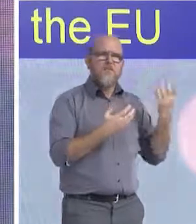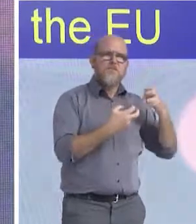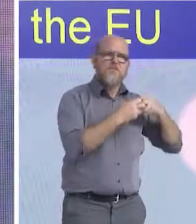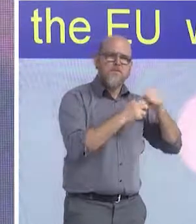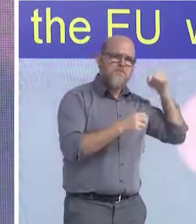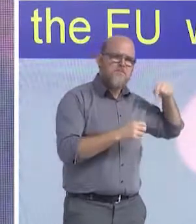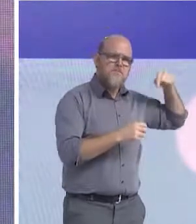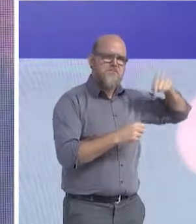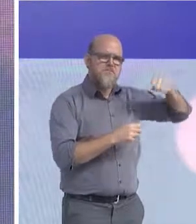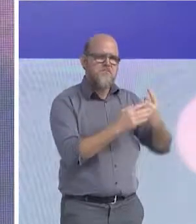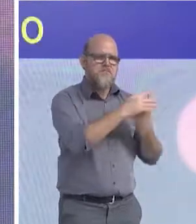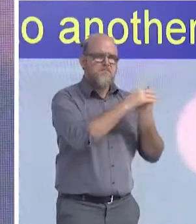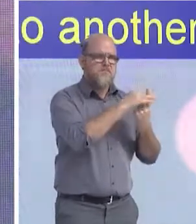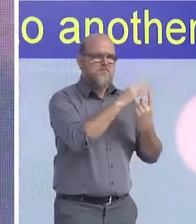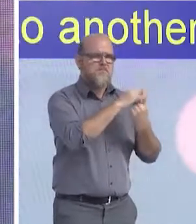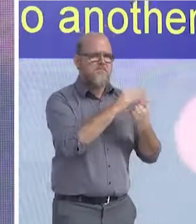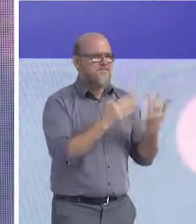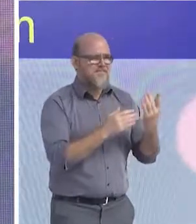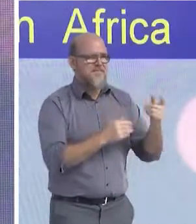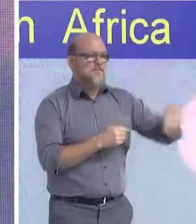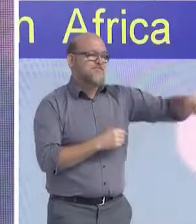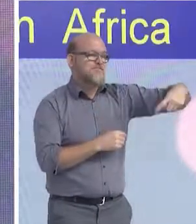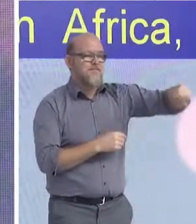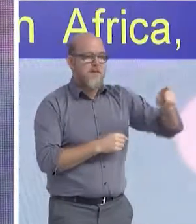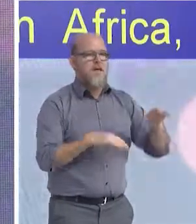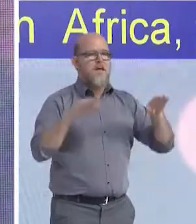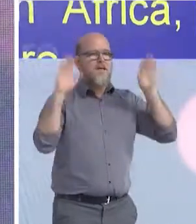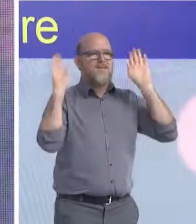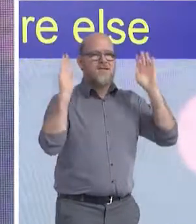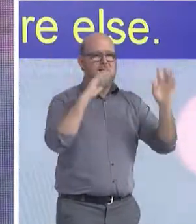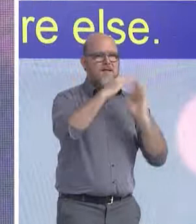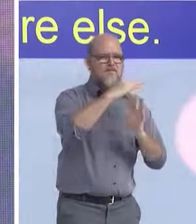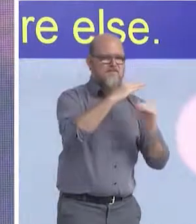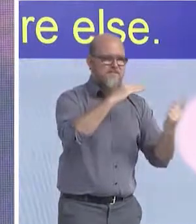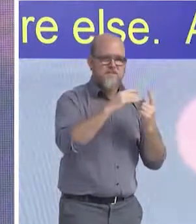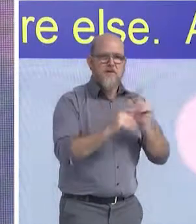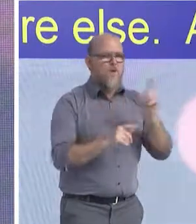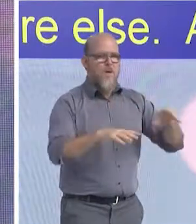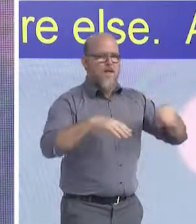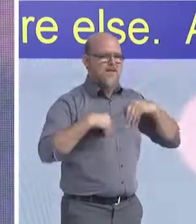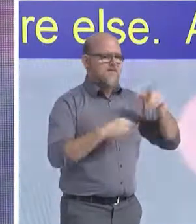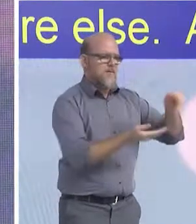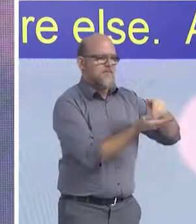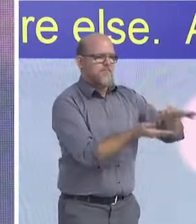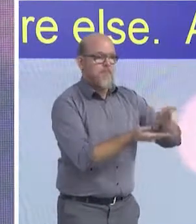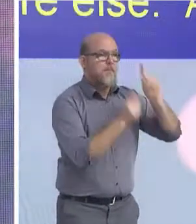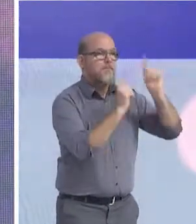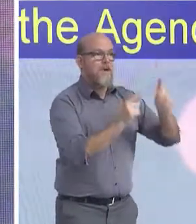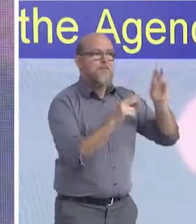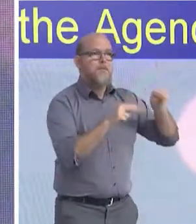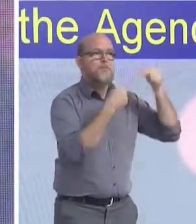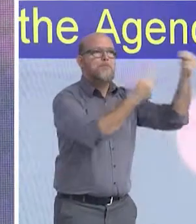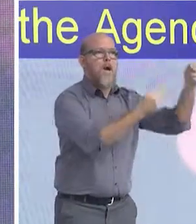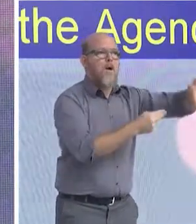another country, perhaps in Africa, perhaps somewhere else. And this involved Frontex, the agency, the external